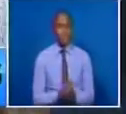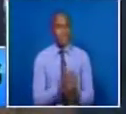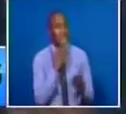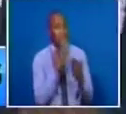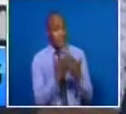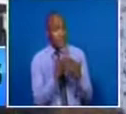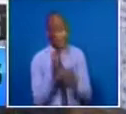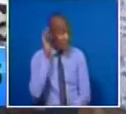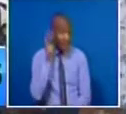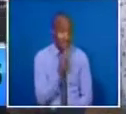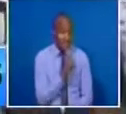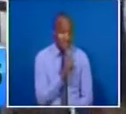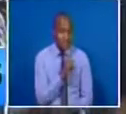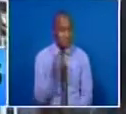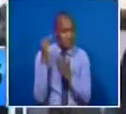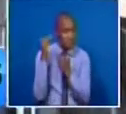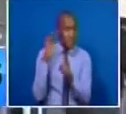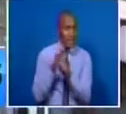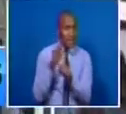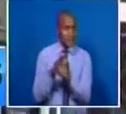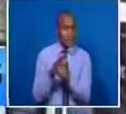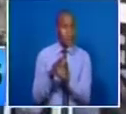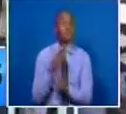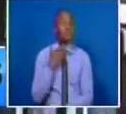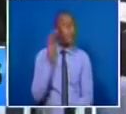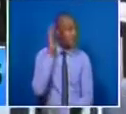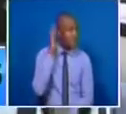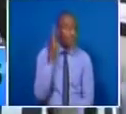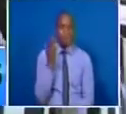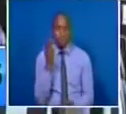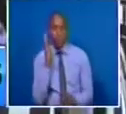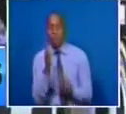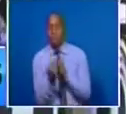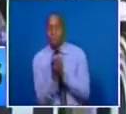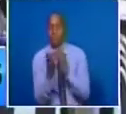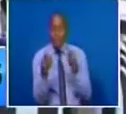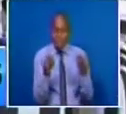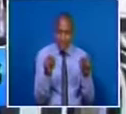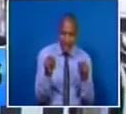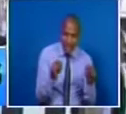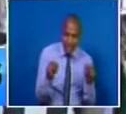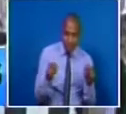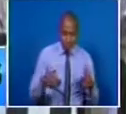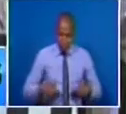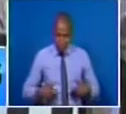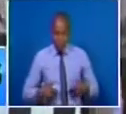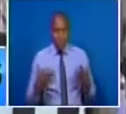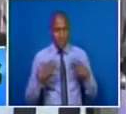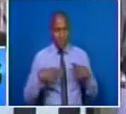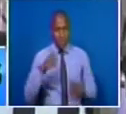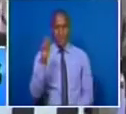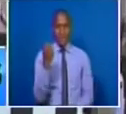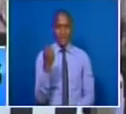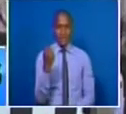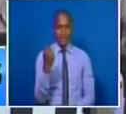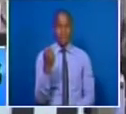lot of expectations out here. Sheila definitely wanted to hear what they will be putting in place in terms of governance for the youth, governance for the people of Kenya. So